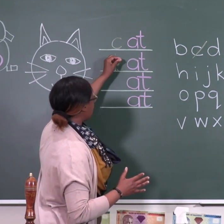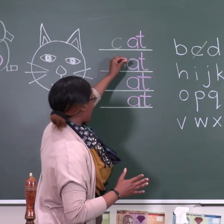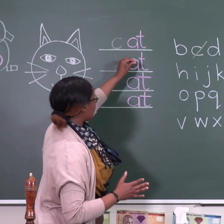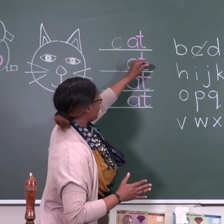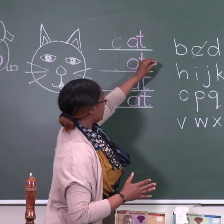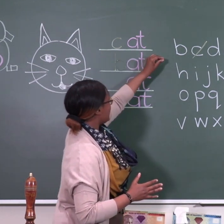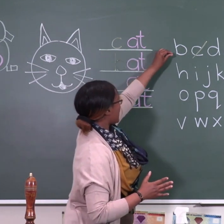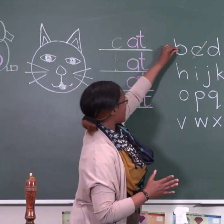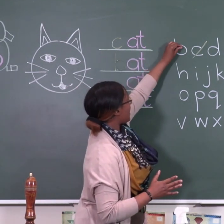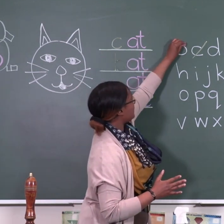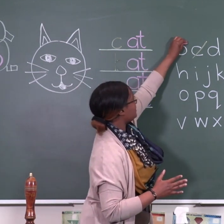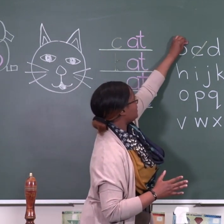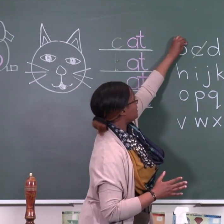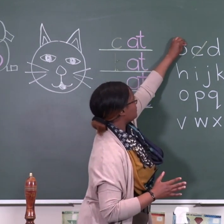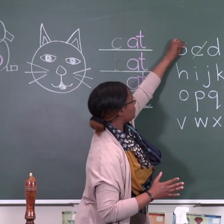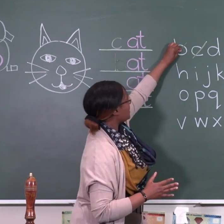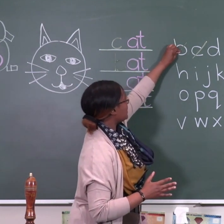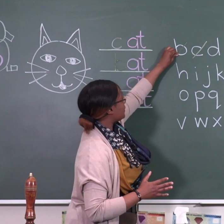bat.